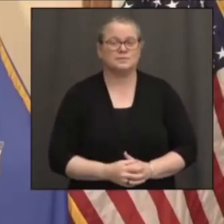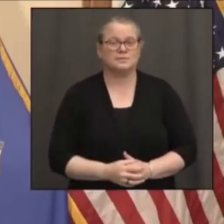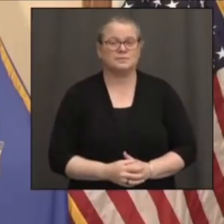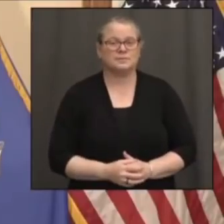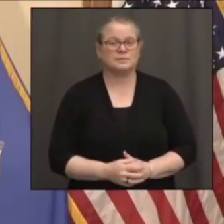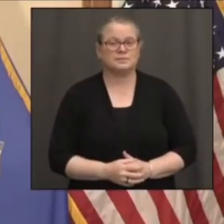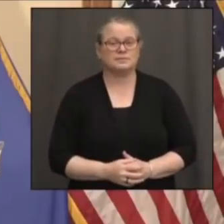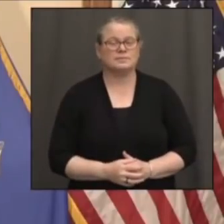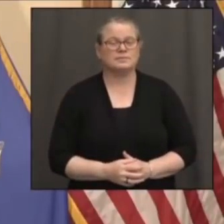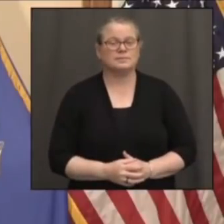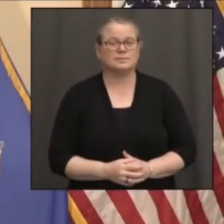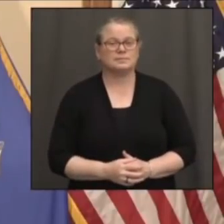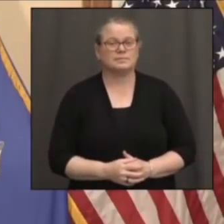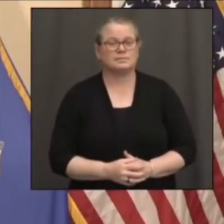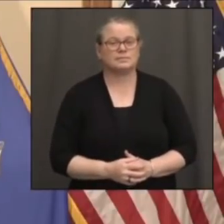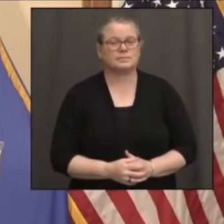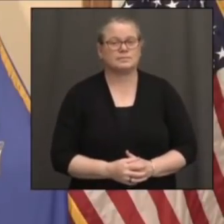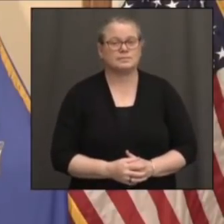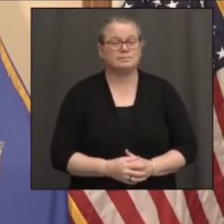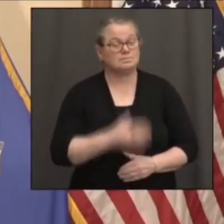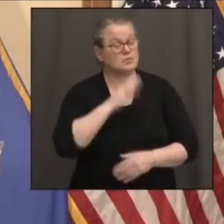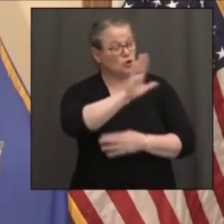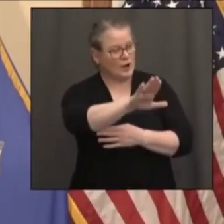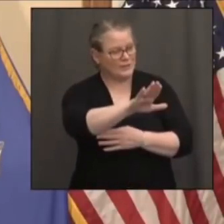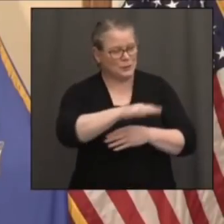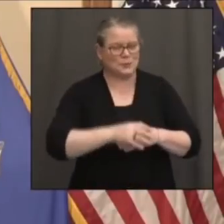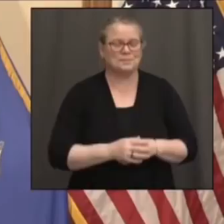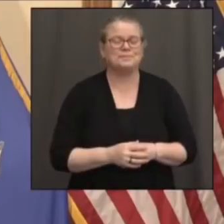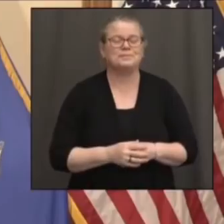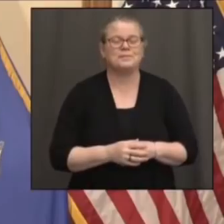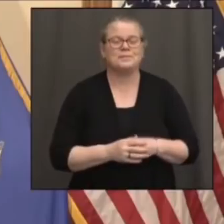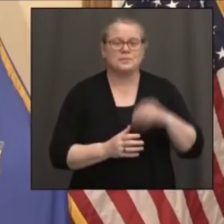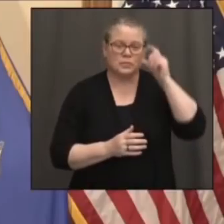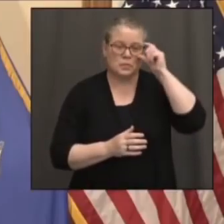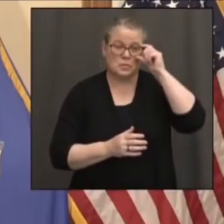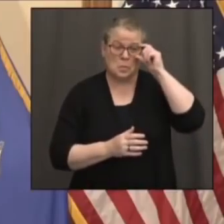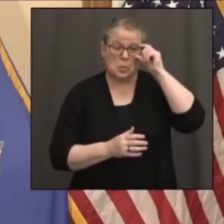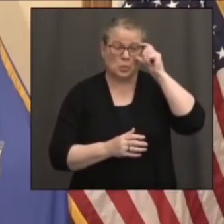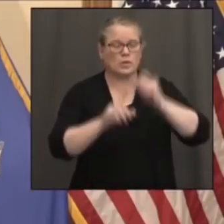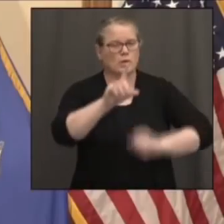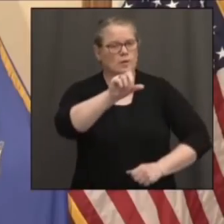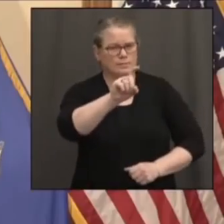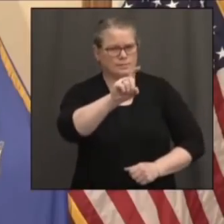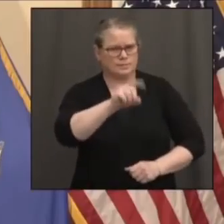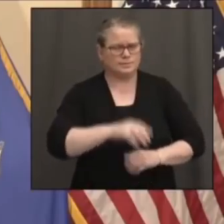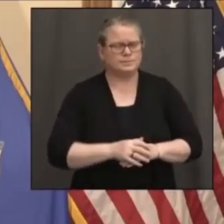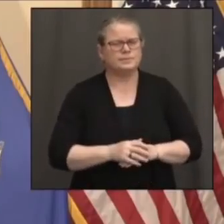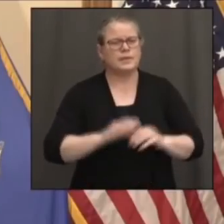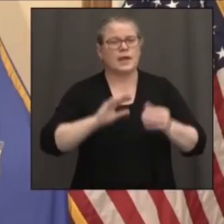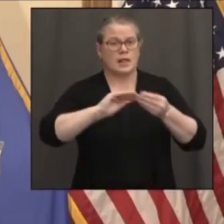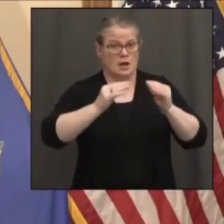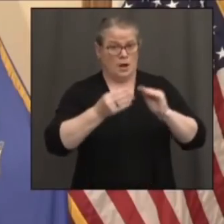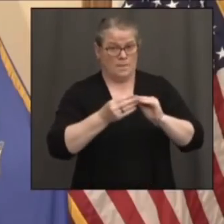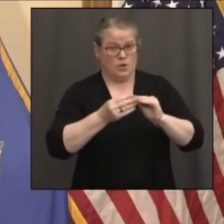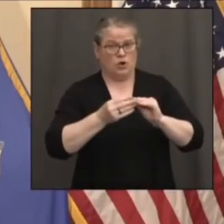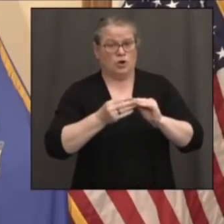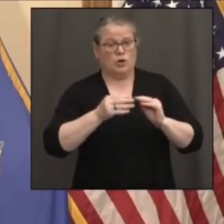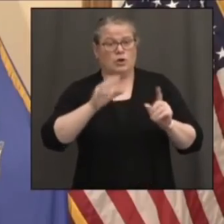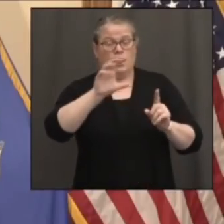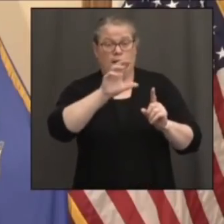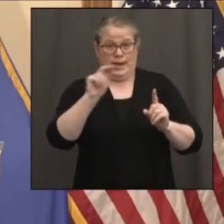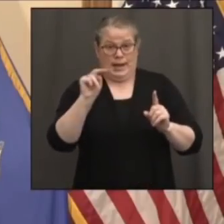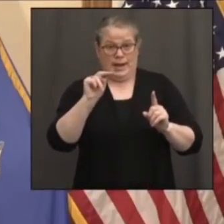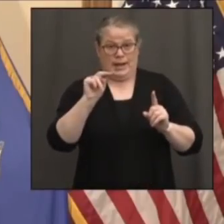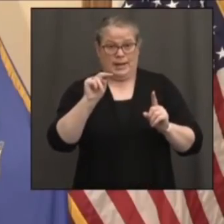Good afternoon. When it comes to the calculation of 50% of Connecticut,